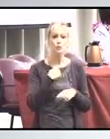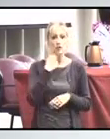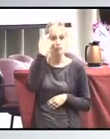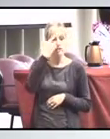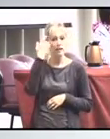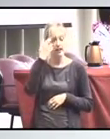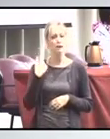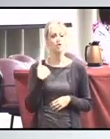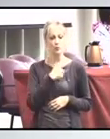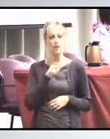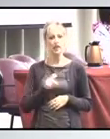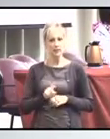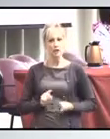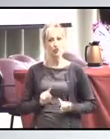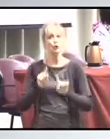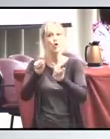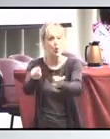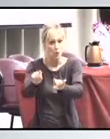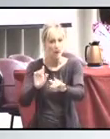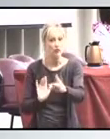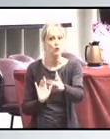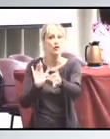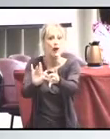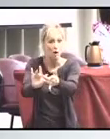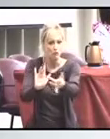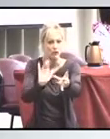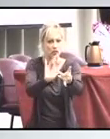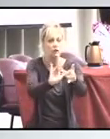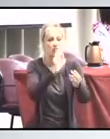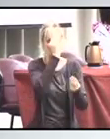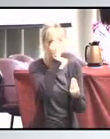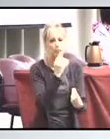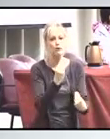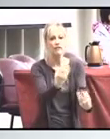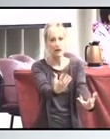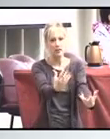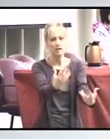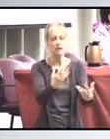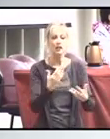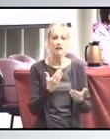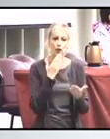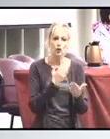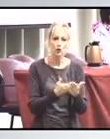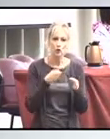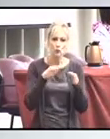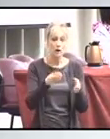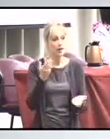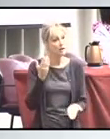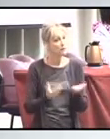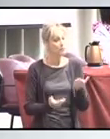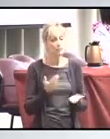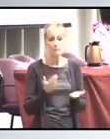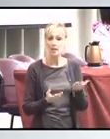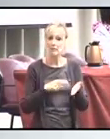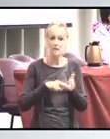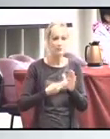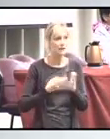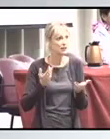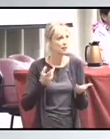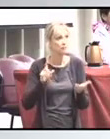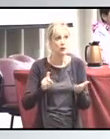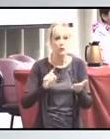to get out there and do our outreach and provide information in a meaningful way. It might even take the form of a cooking